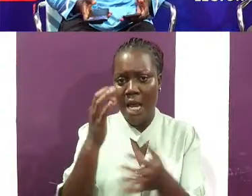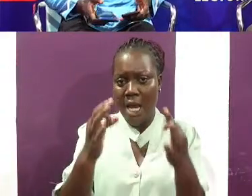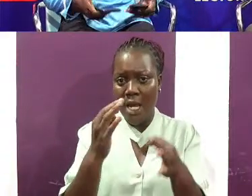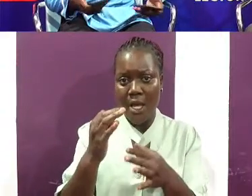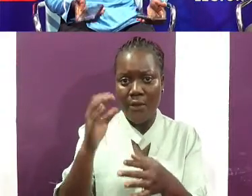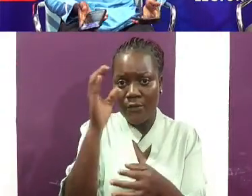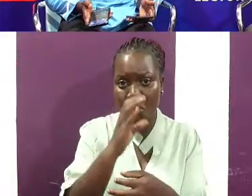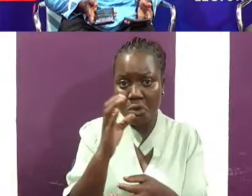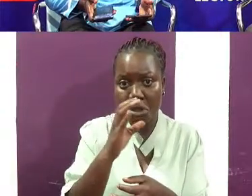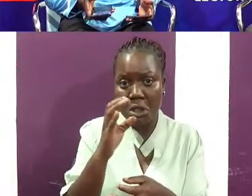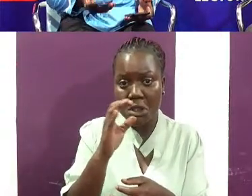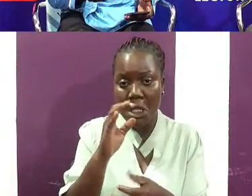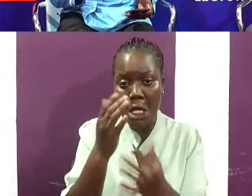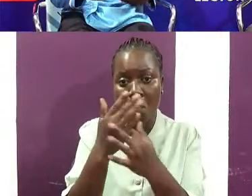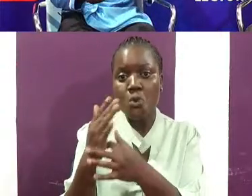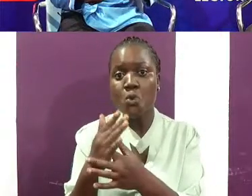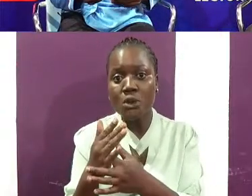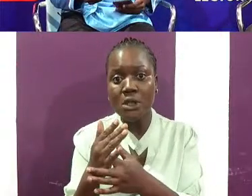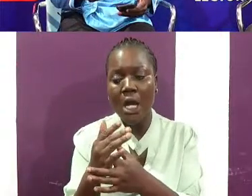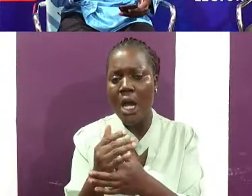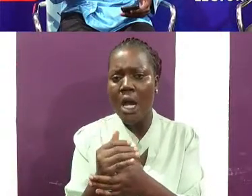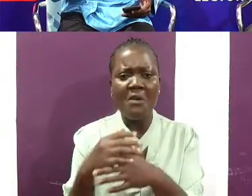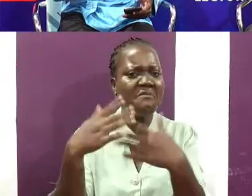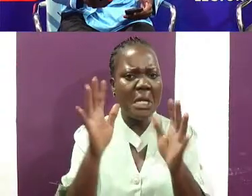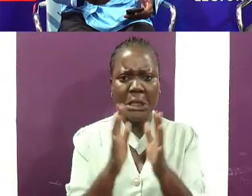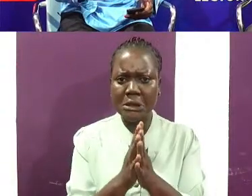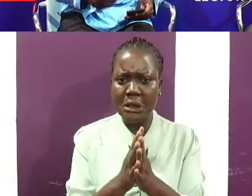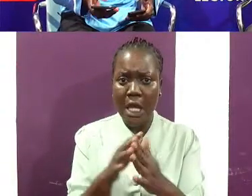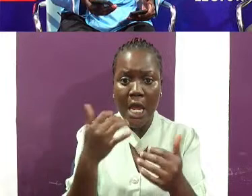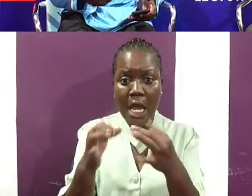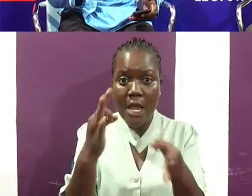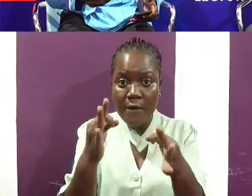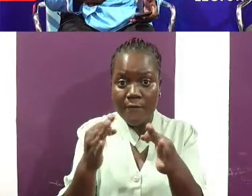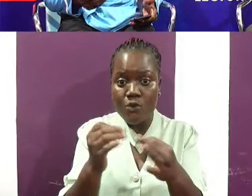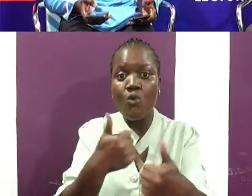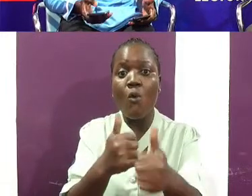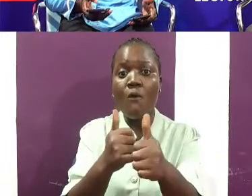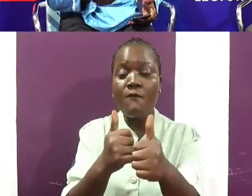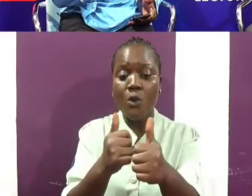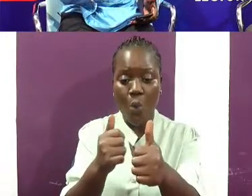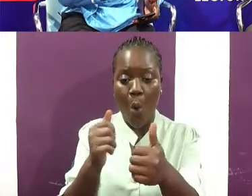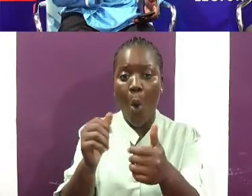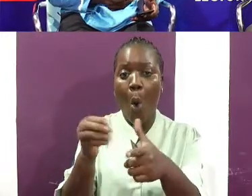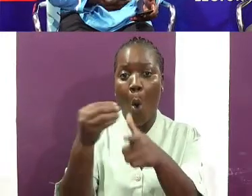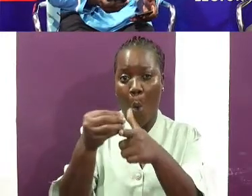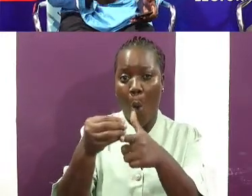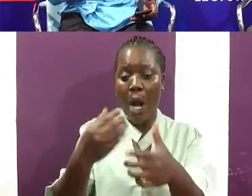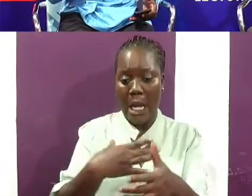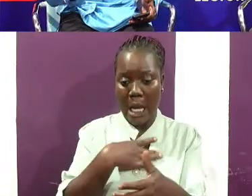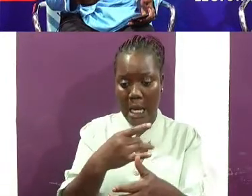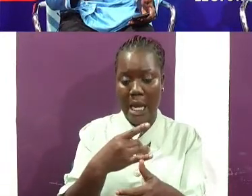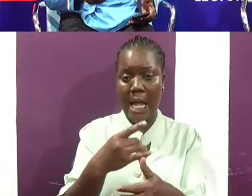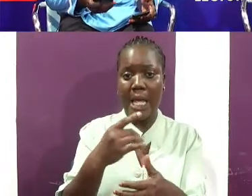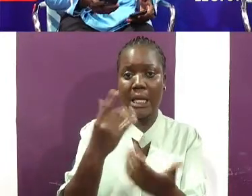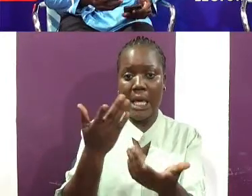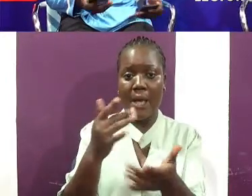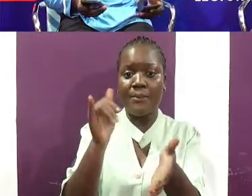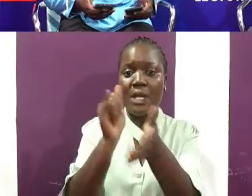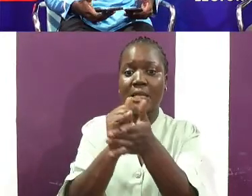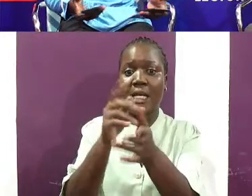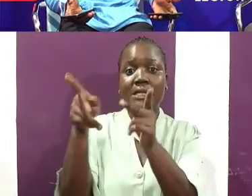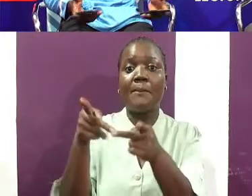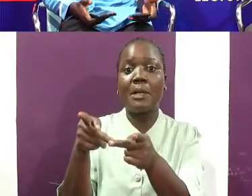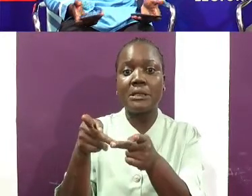you a link, me send you a link. But when you follow page now, now I like page now, Church of Christ TV, Chariot TV,